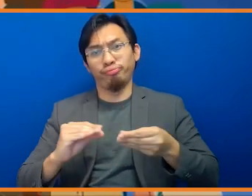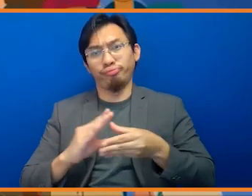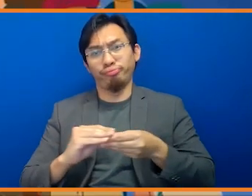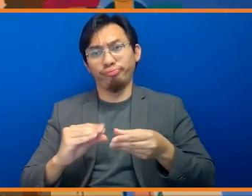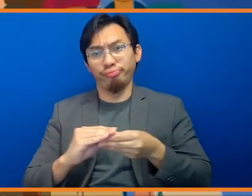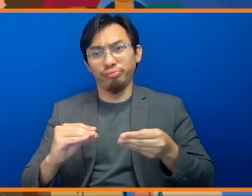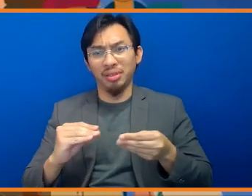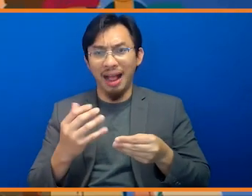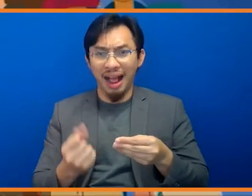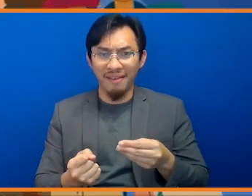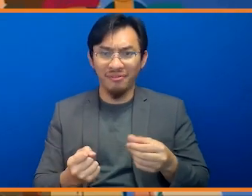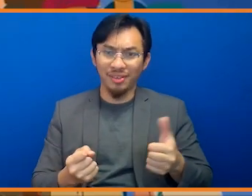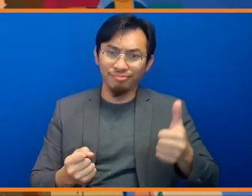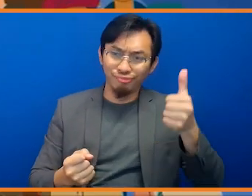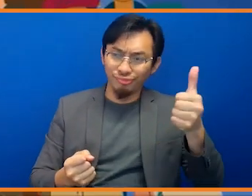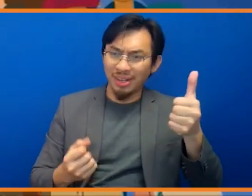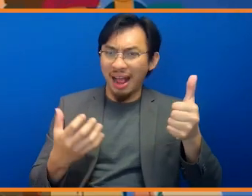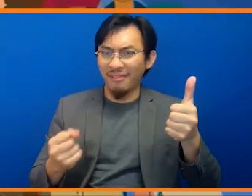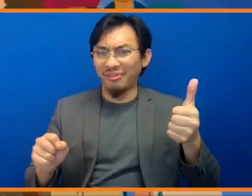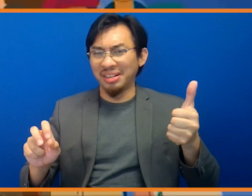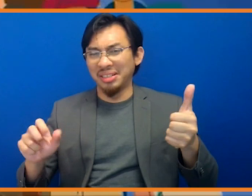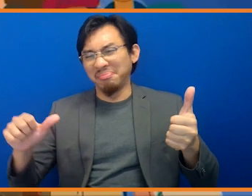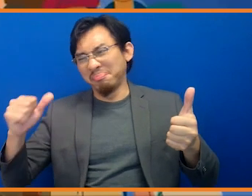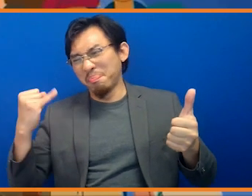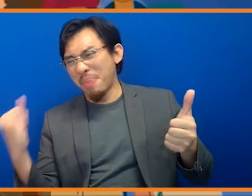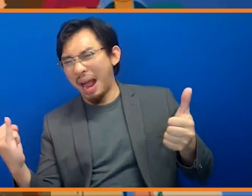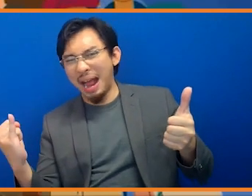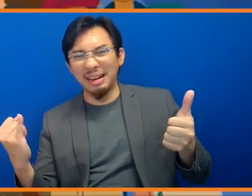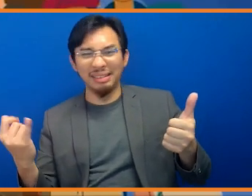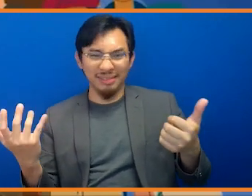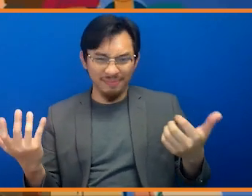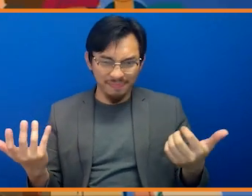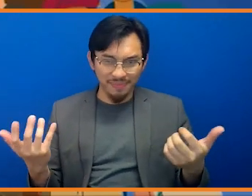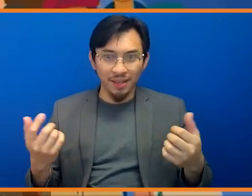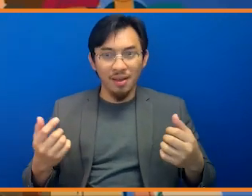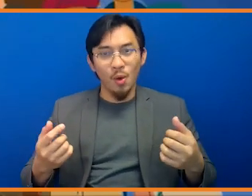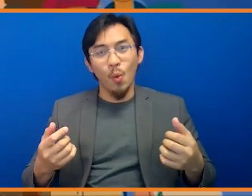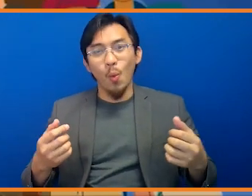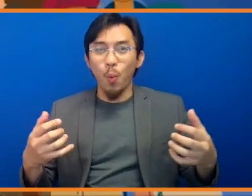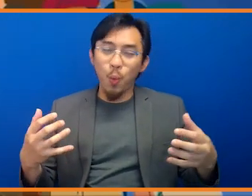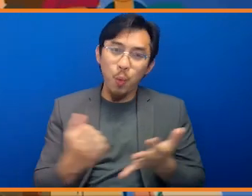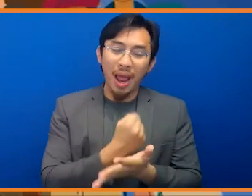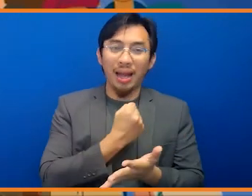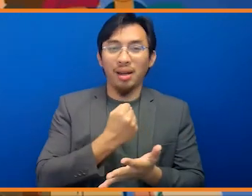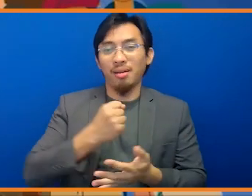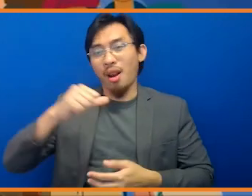with heroes and villains, victories and defeats.